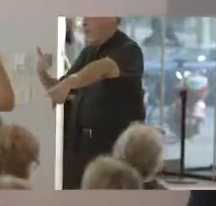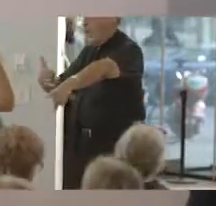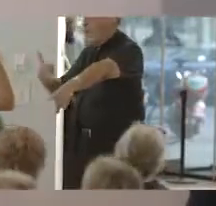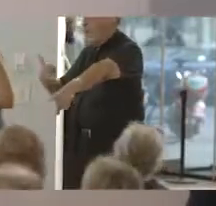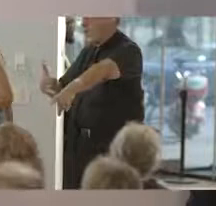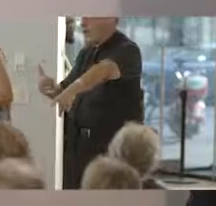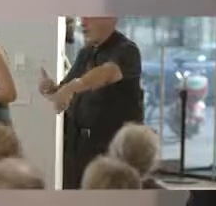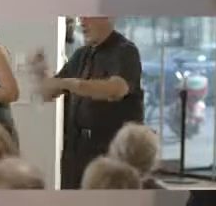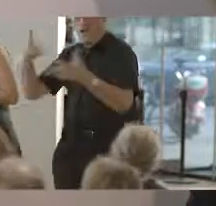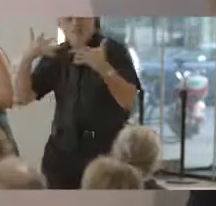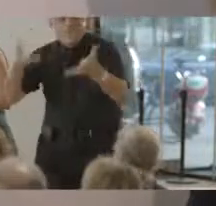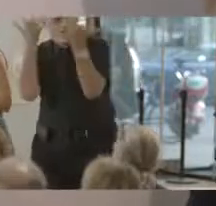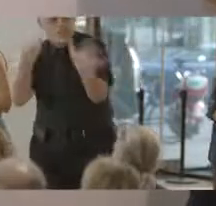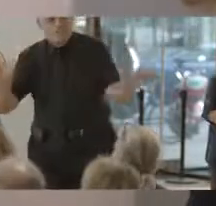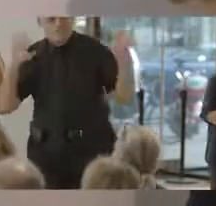Right.